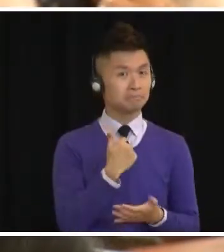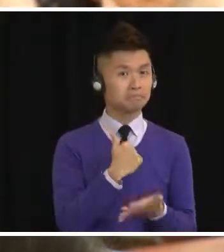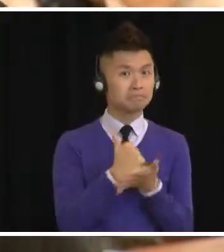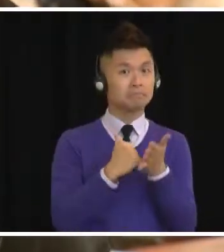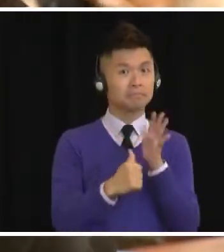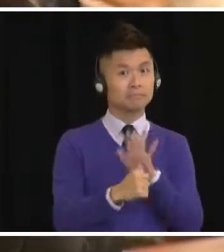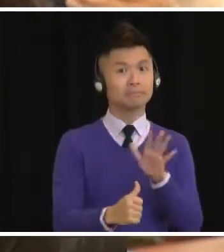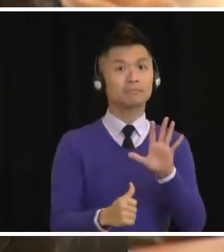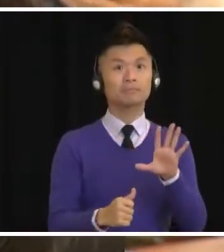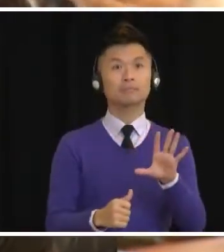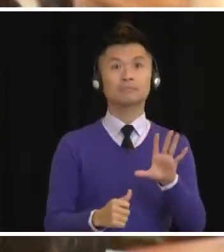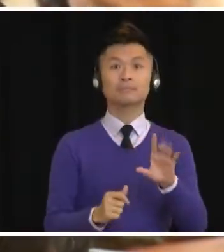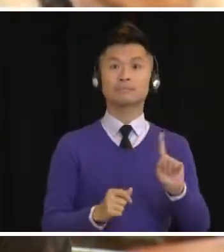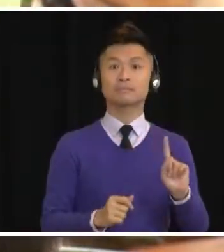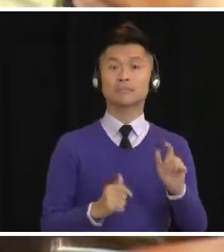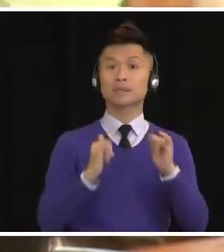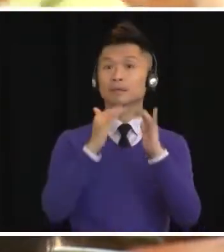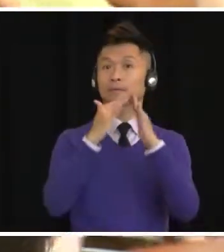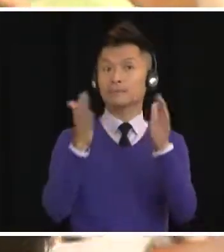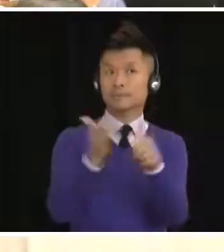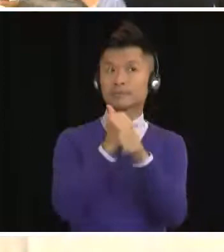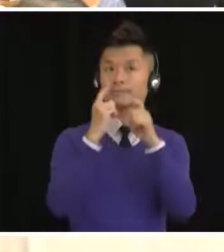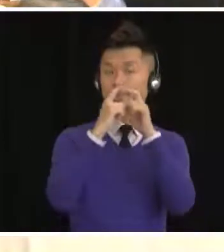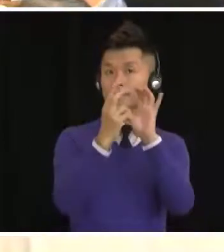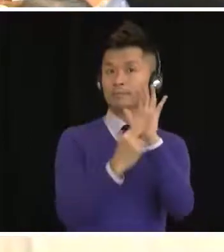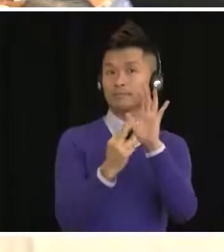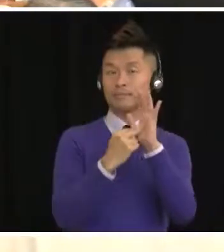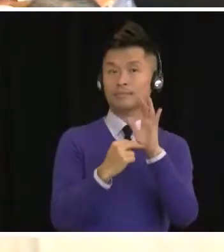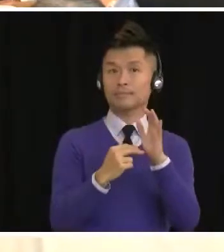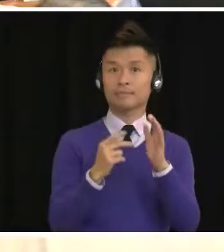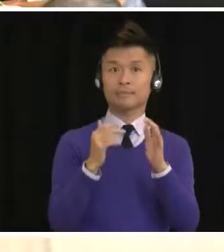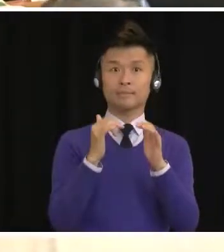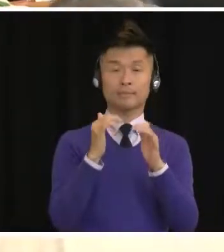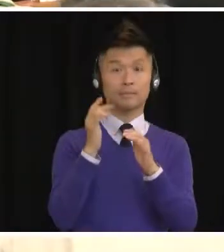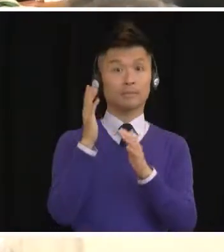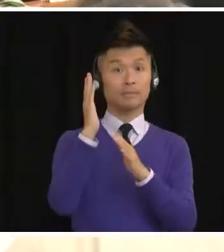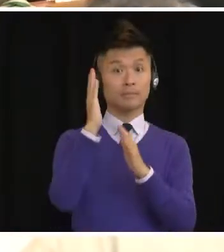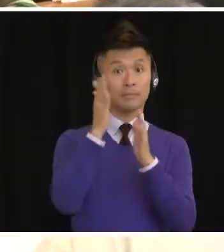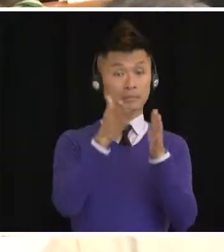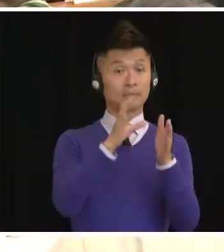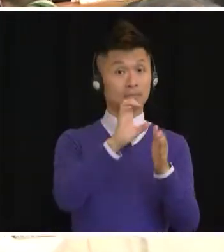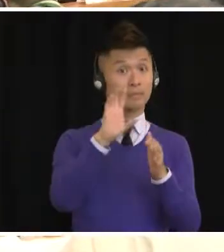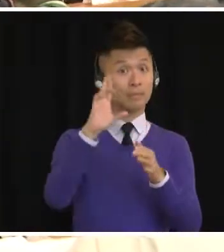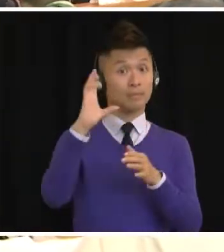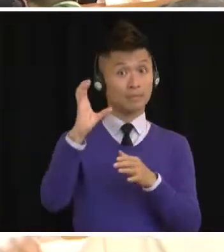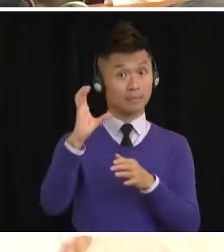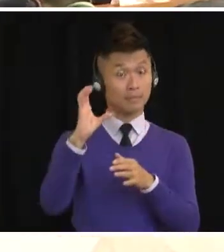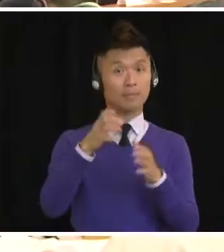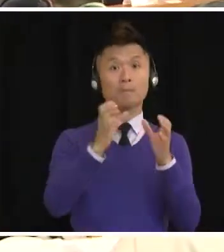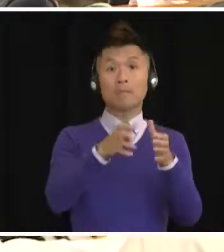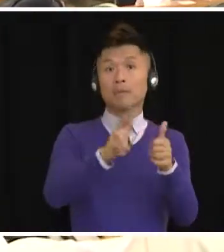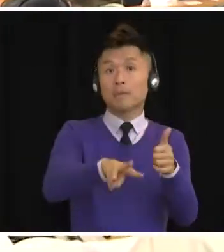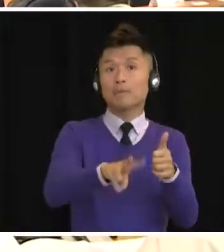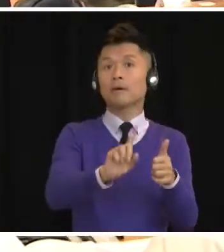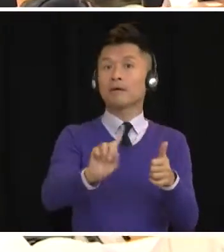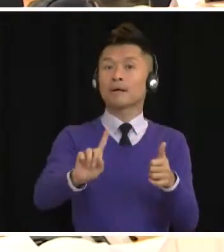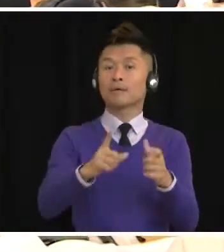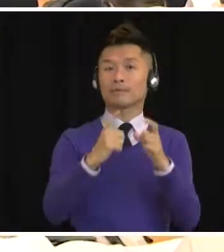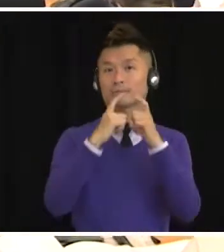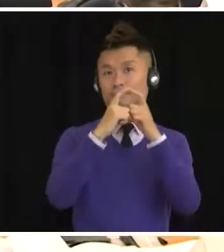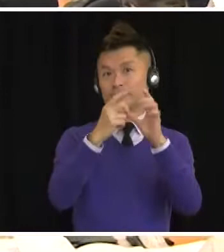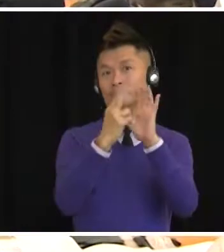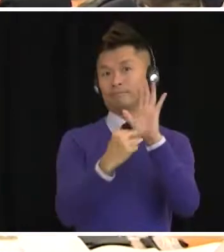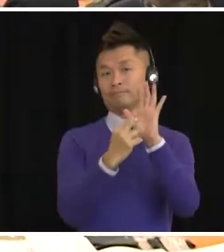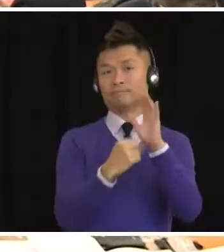to CRC. Again, Social and Family Affairs Administration can share with us what kind of training we